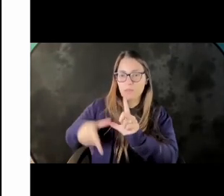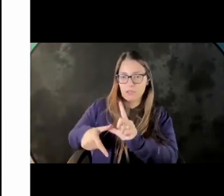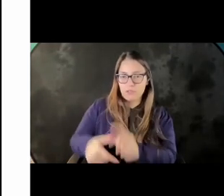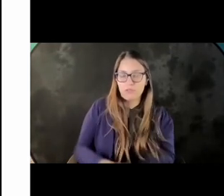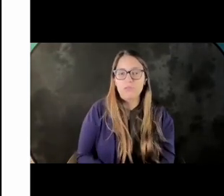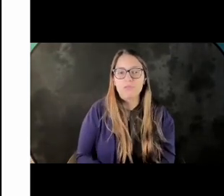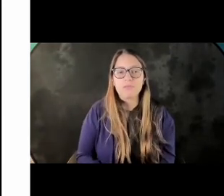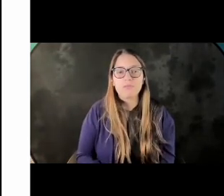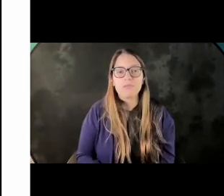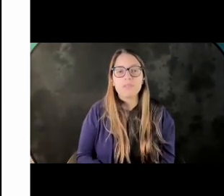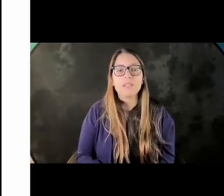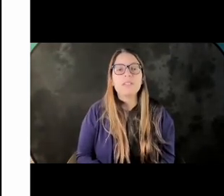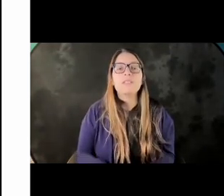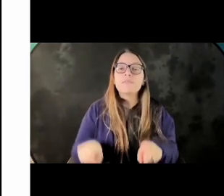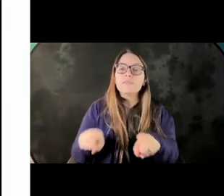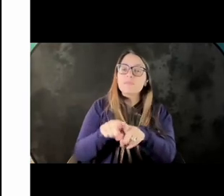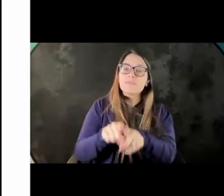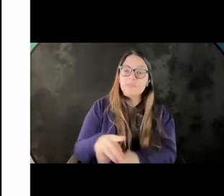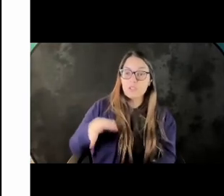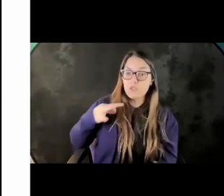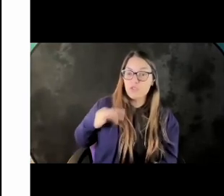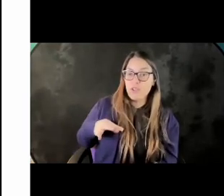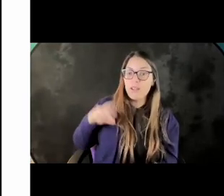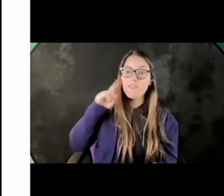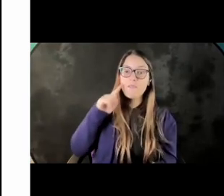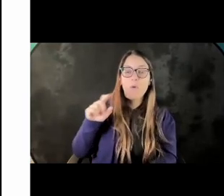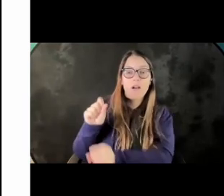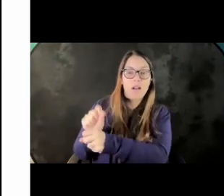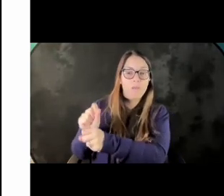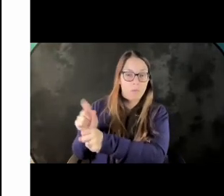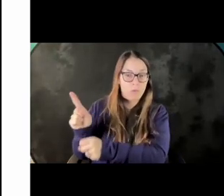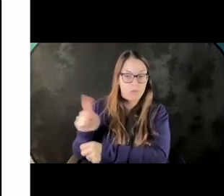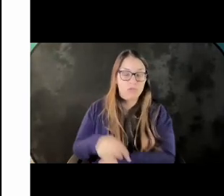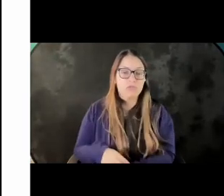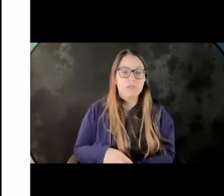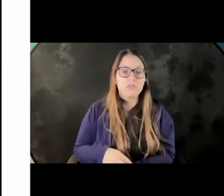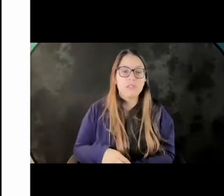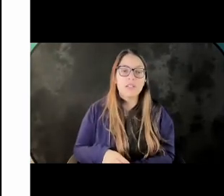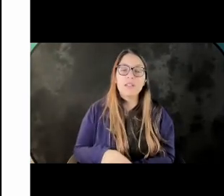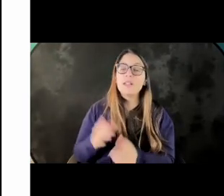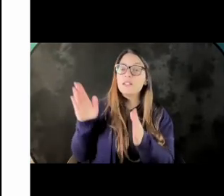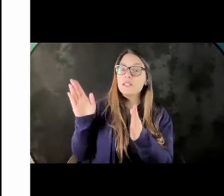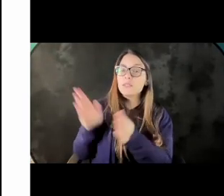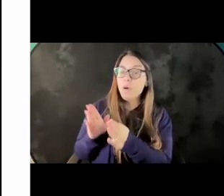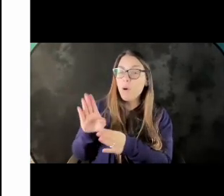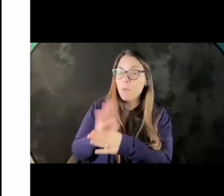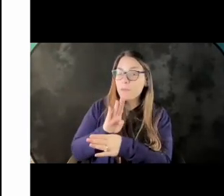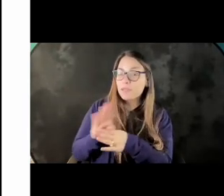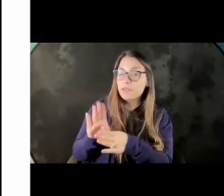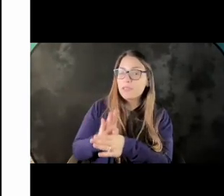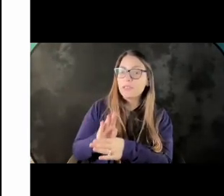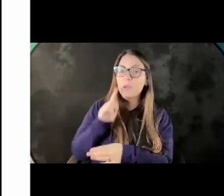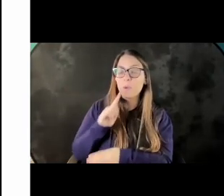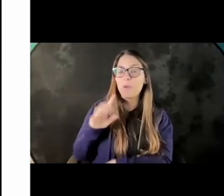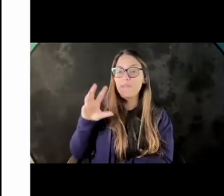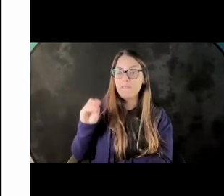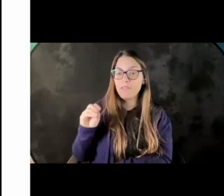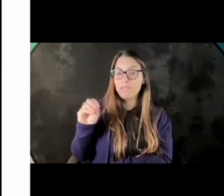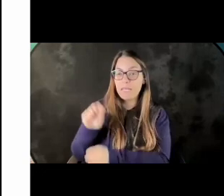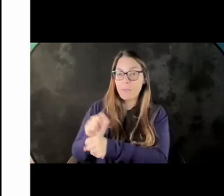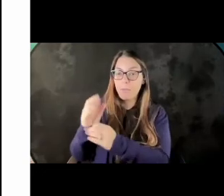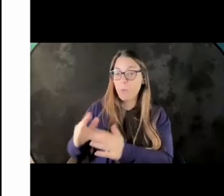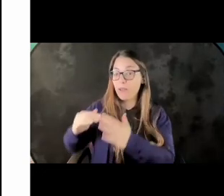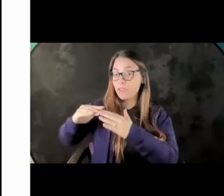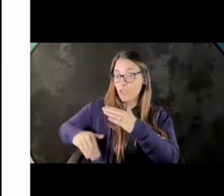There are also credits for employer contributions. Small businesses with 50 or fewer employees can claim a